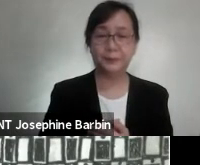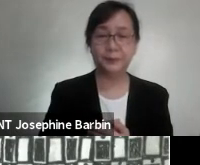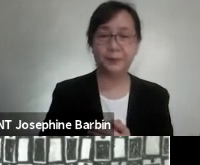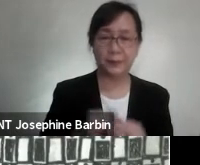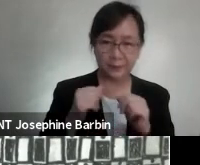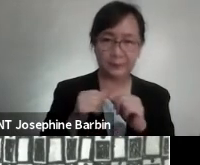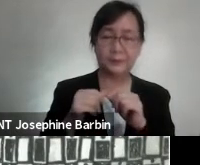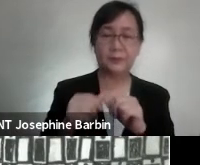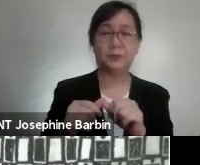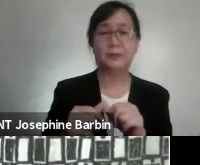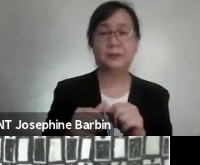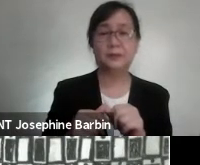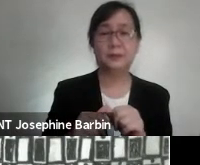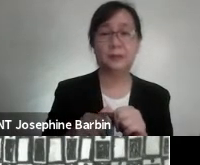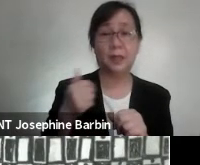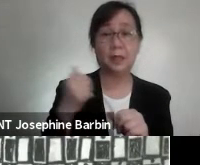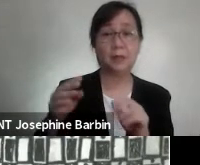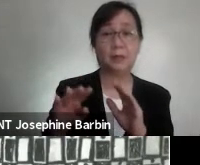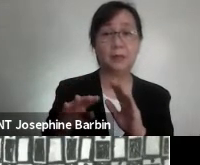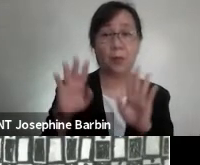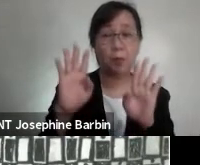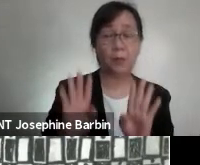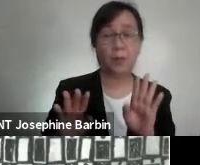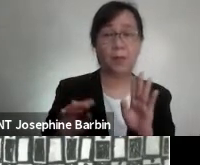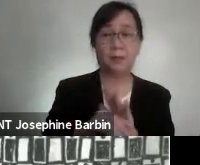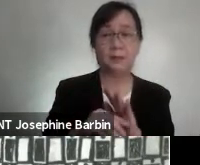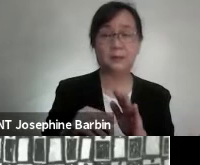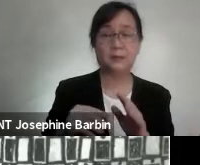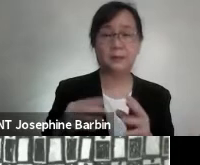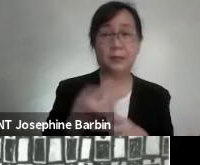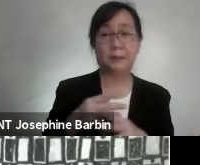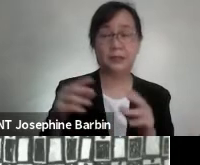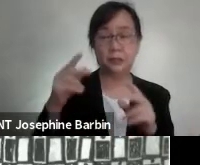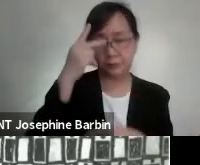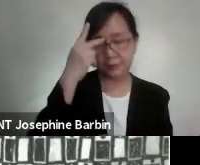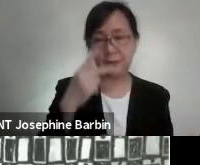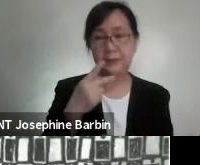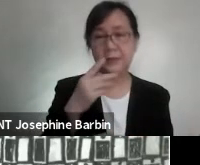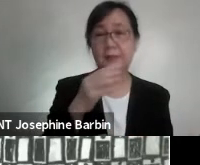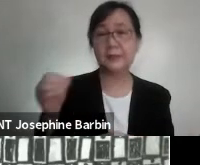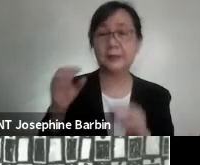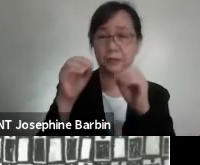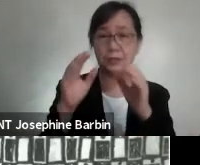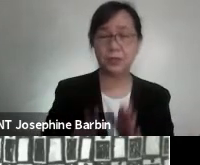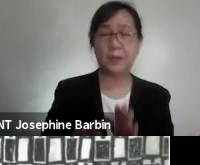Furthermore, another barrier to children's access is that they say their parents and their teachers often lack the digital literacies and